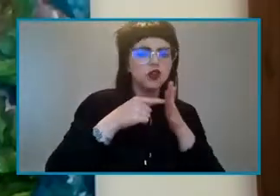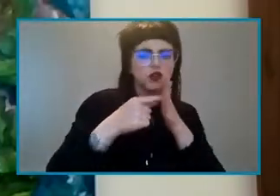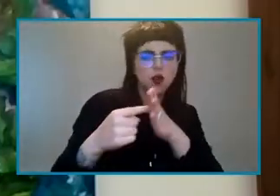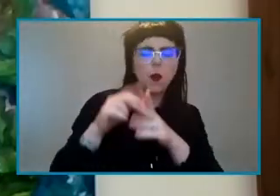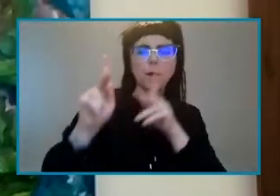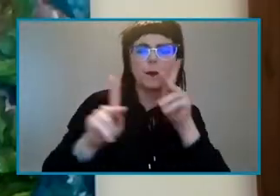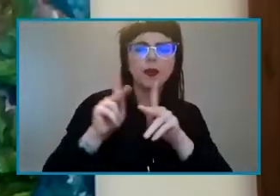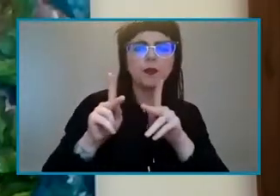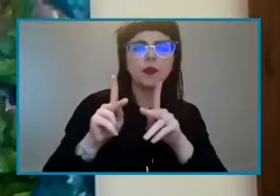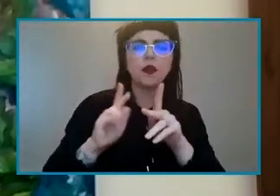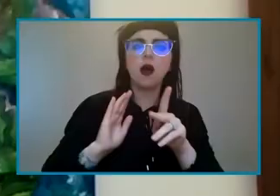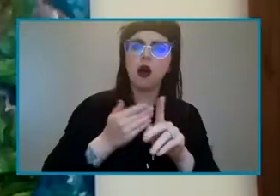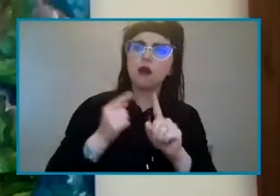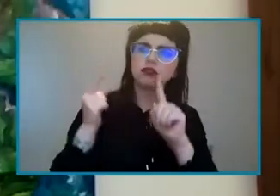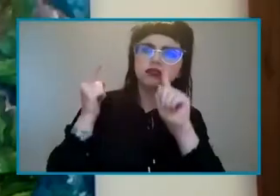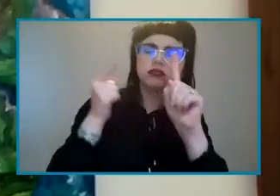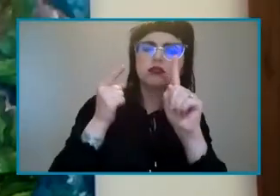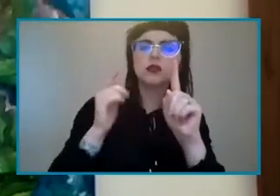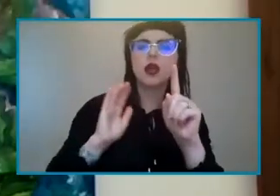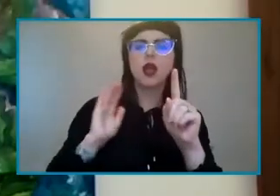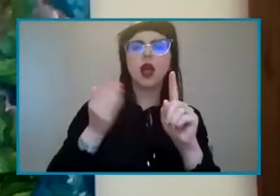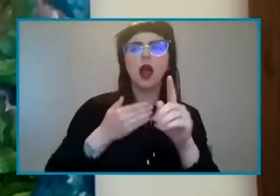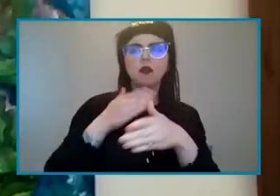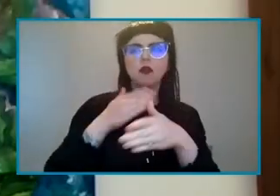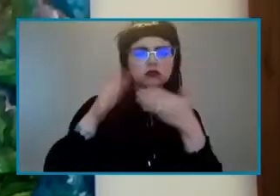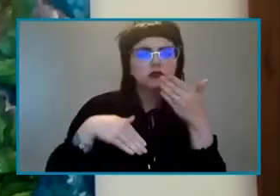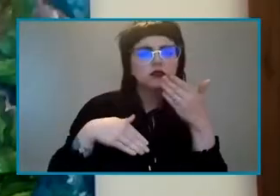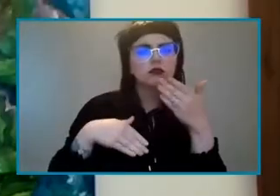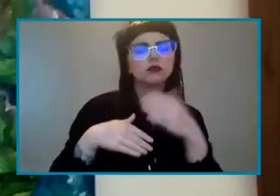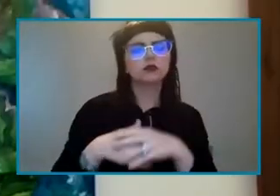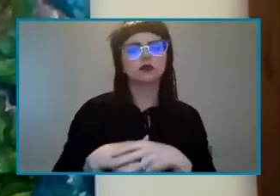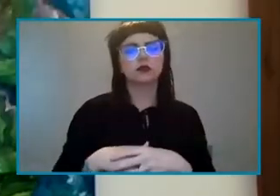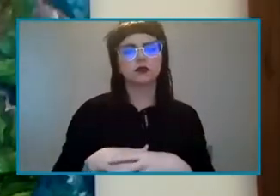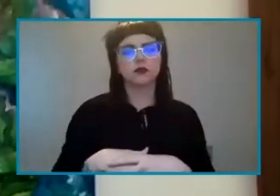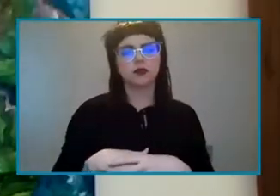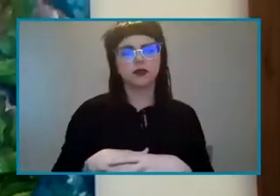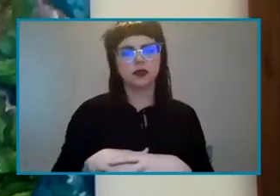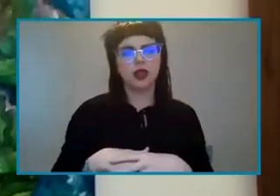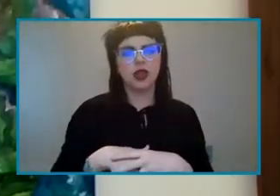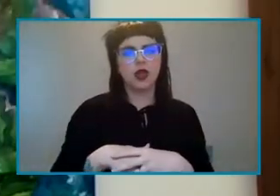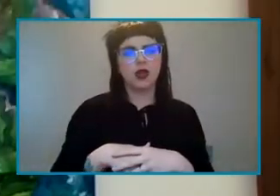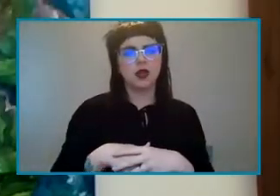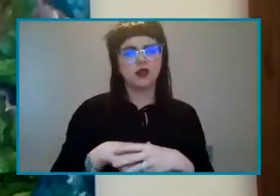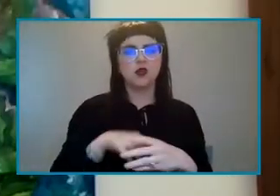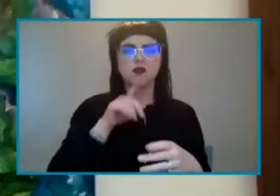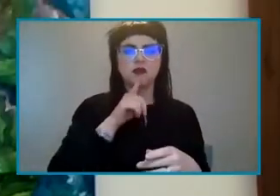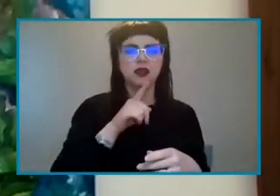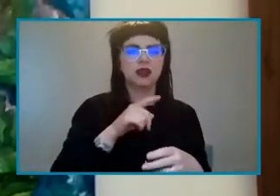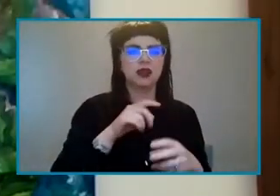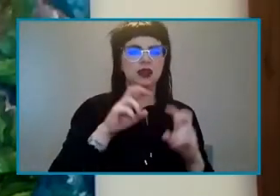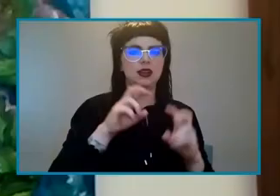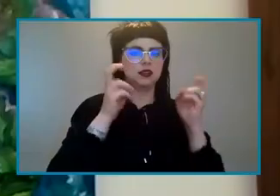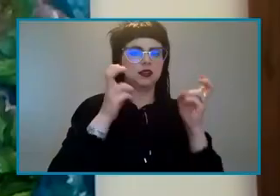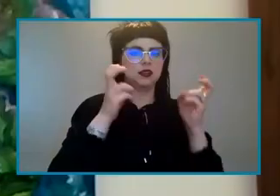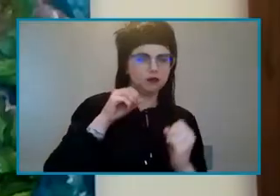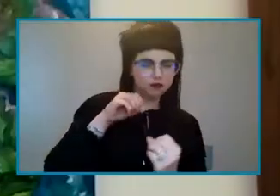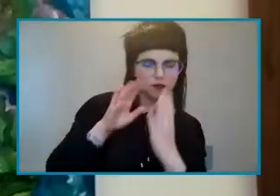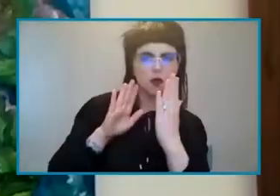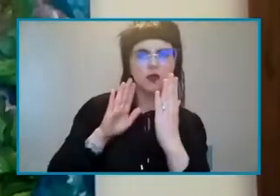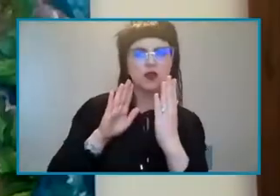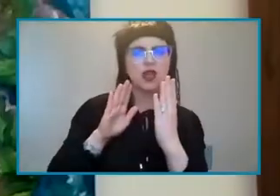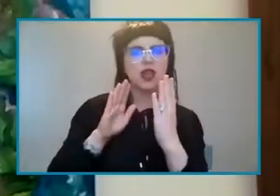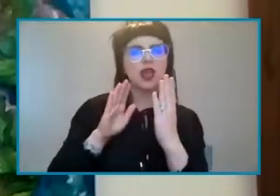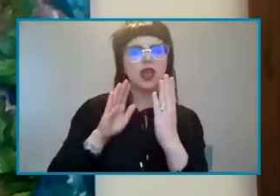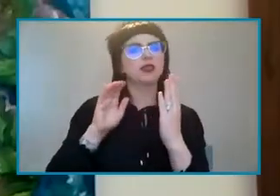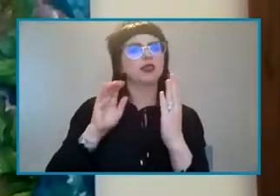finish and the outcomes and the results and the problem statements. So for us, I think it really went hand in hand and really helped kind of clarify certain aspects of it as